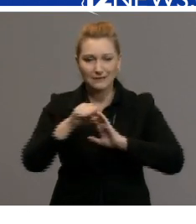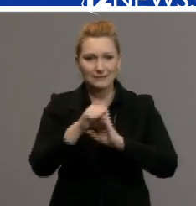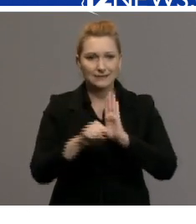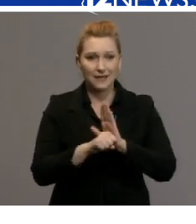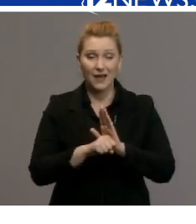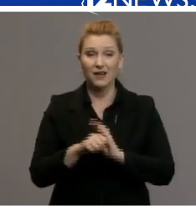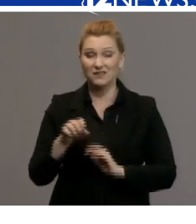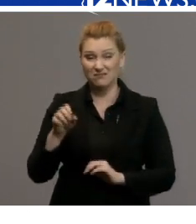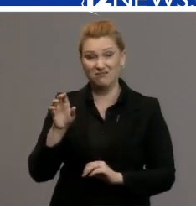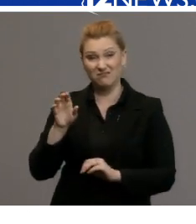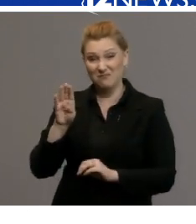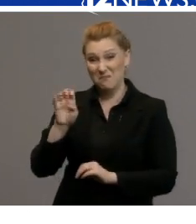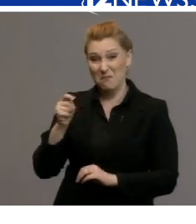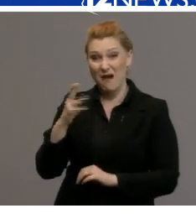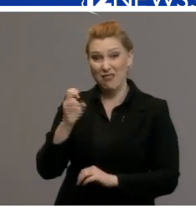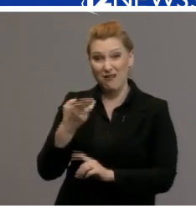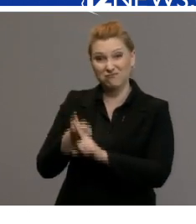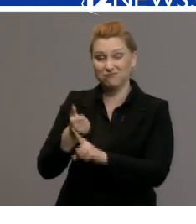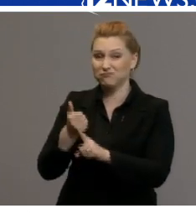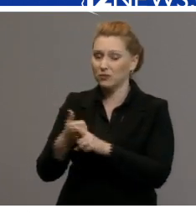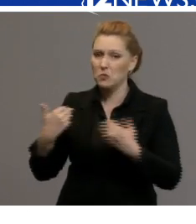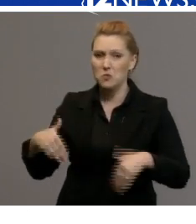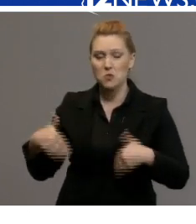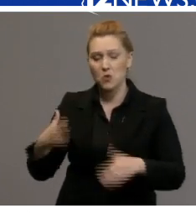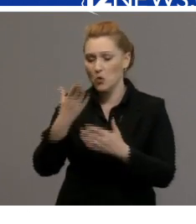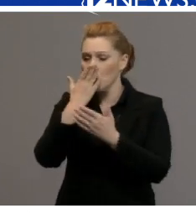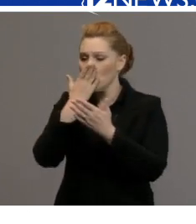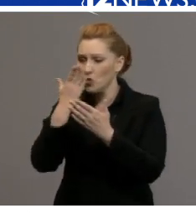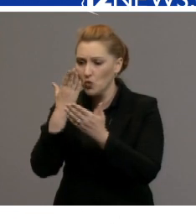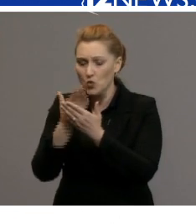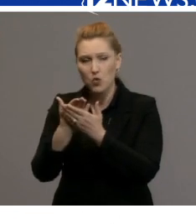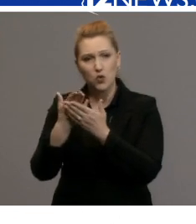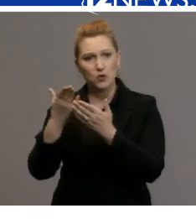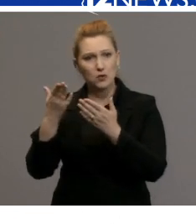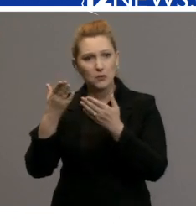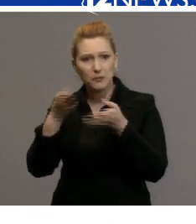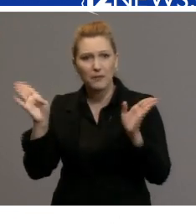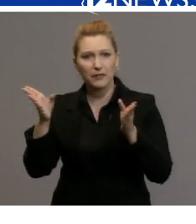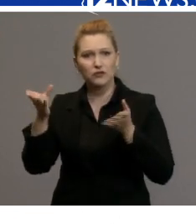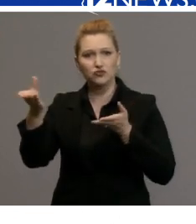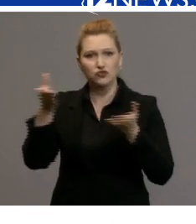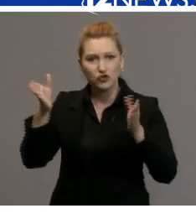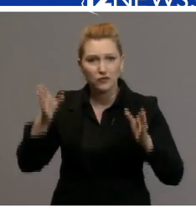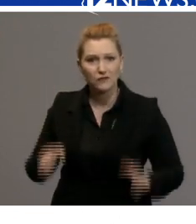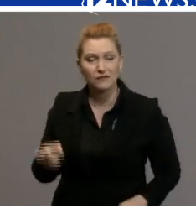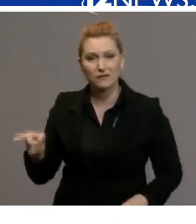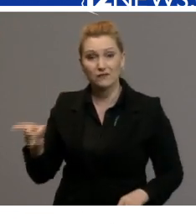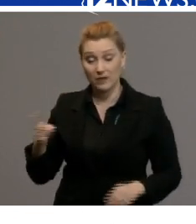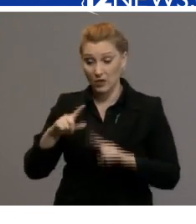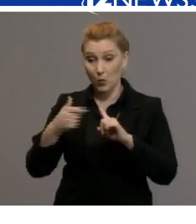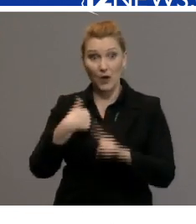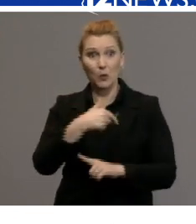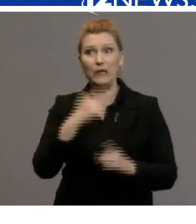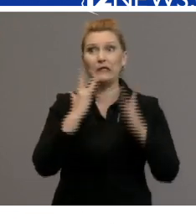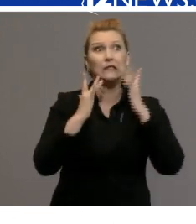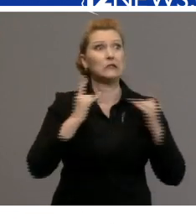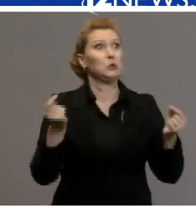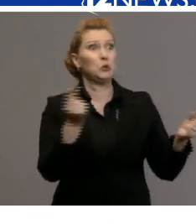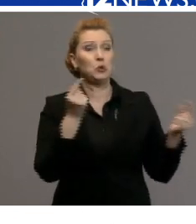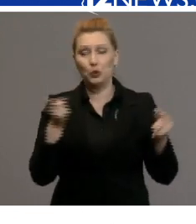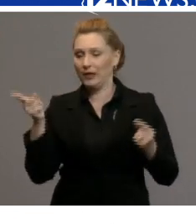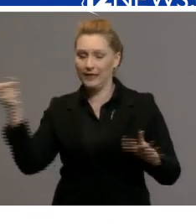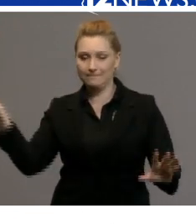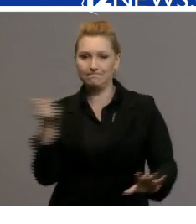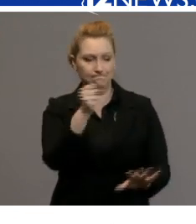state needed him most, he answered the call. He's also committed to providing assistance and counsel to